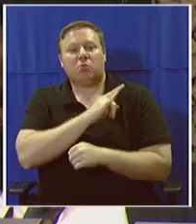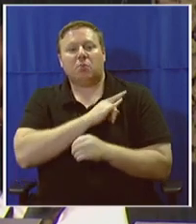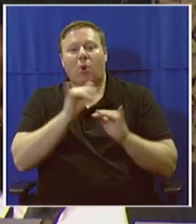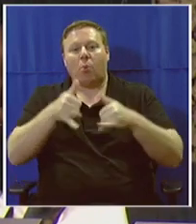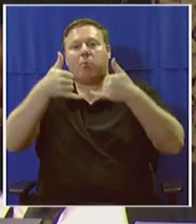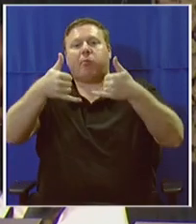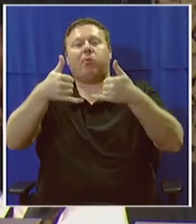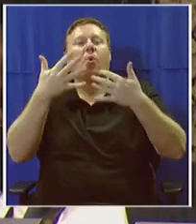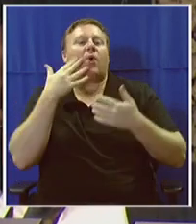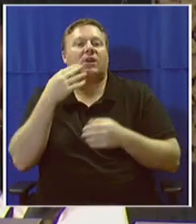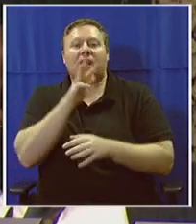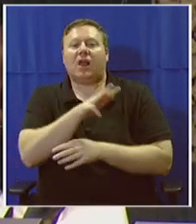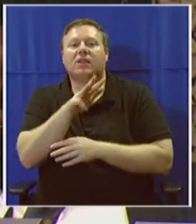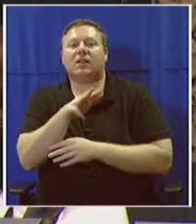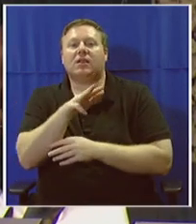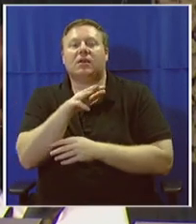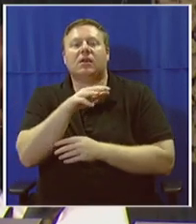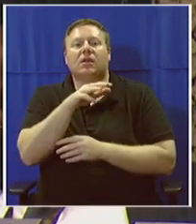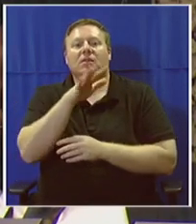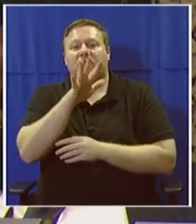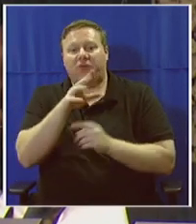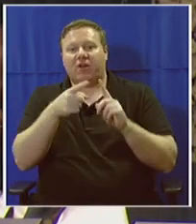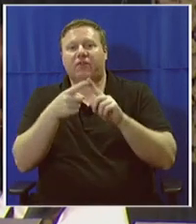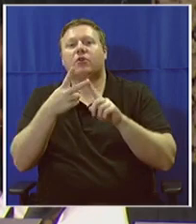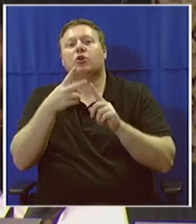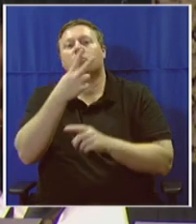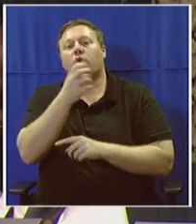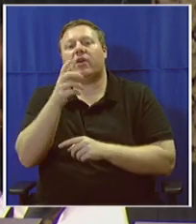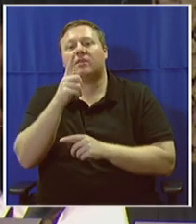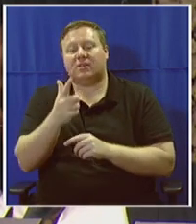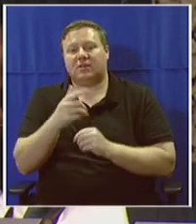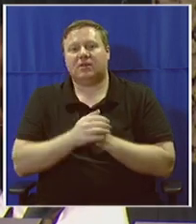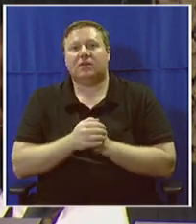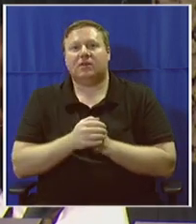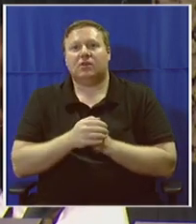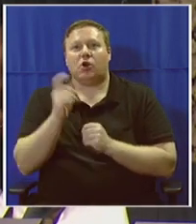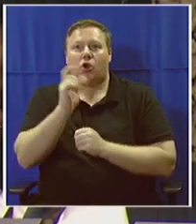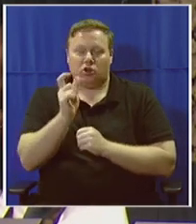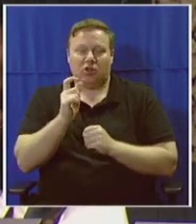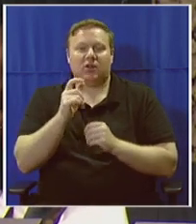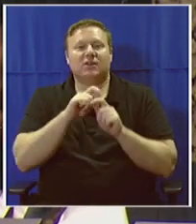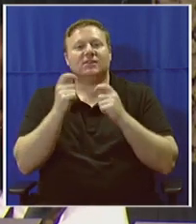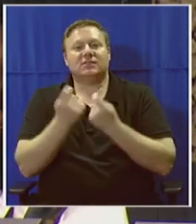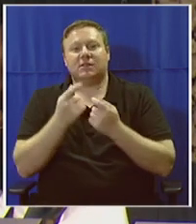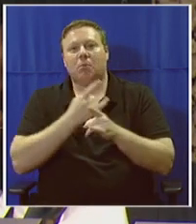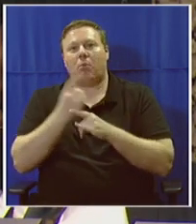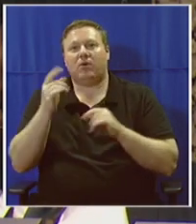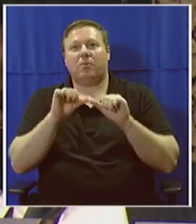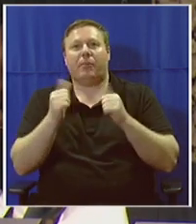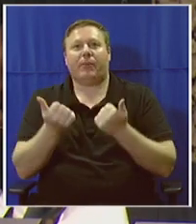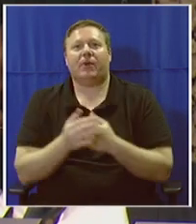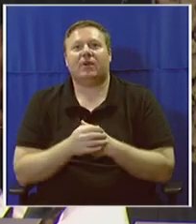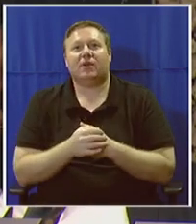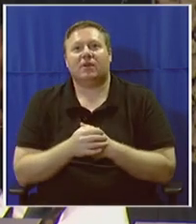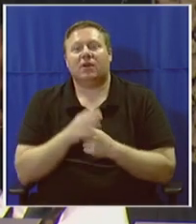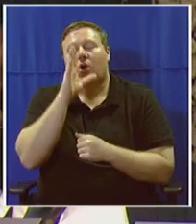2007. We congratulate the team on a well-deserved win. Further